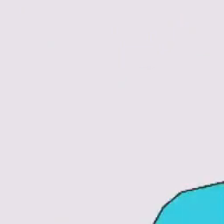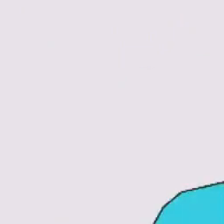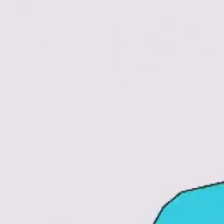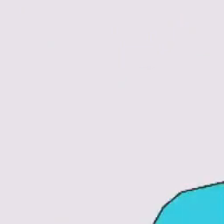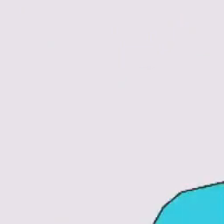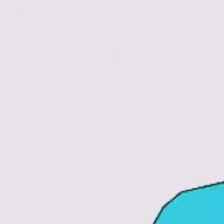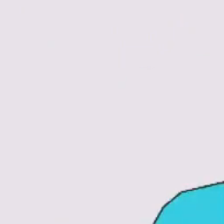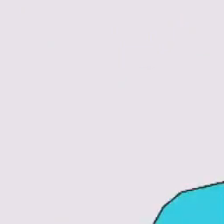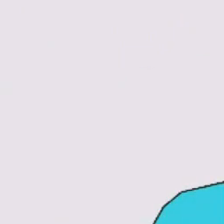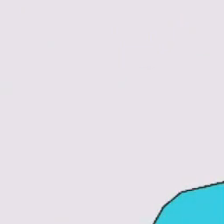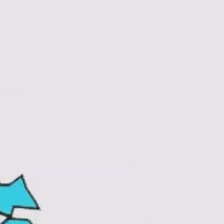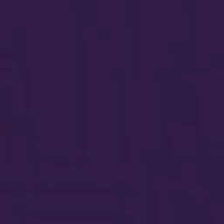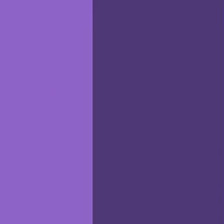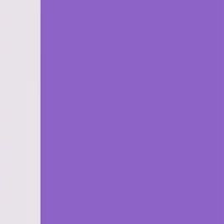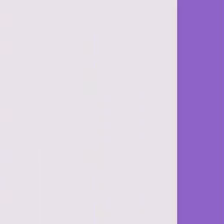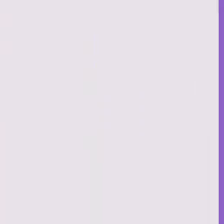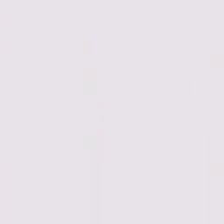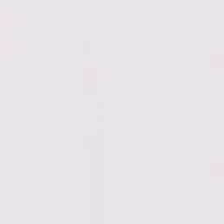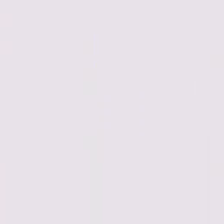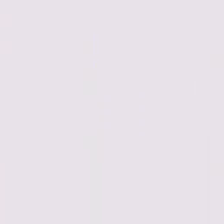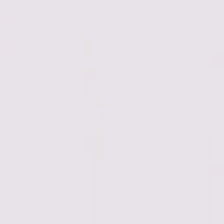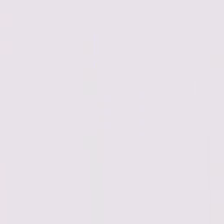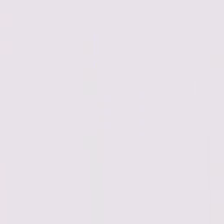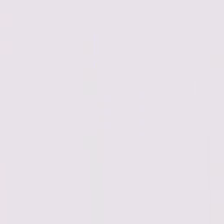funded state civics broadcast network,